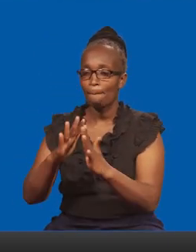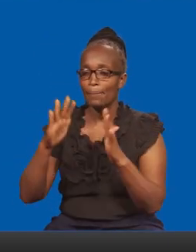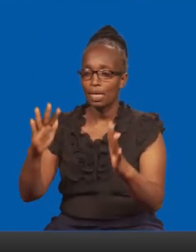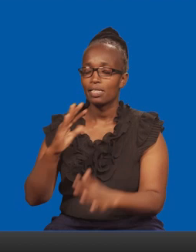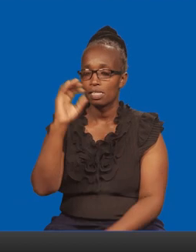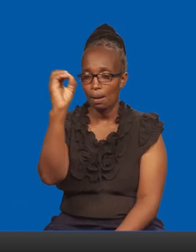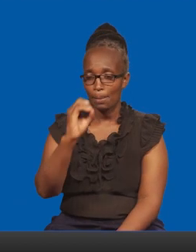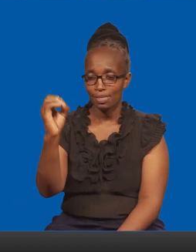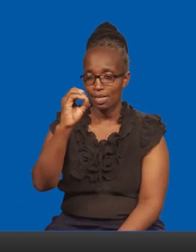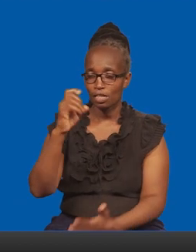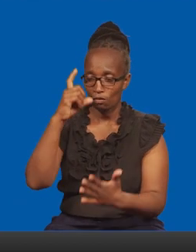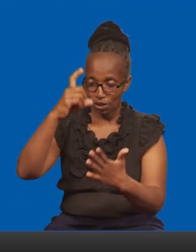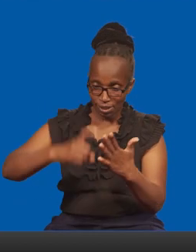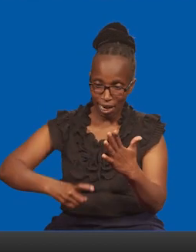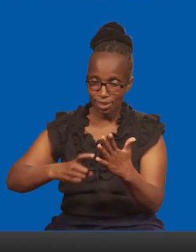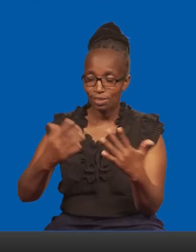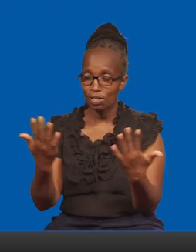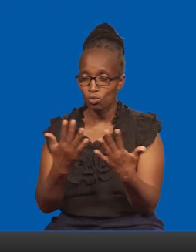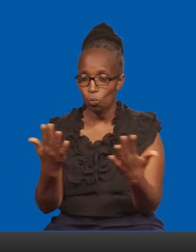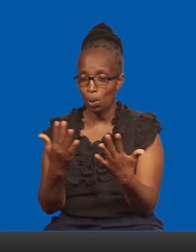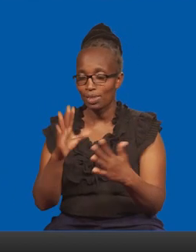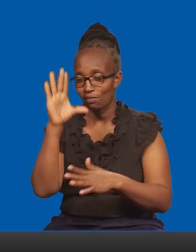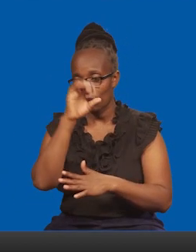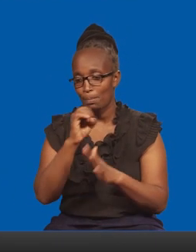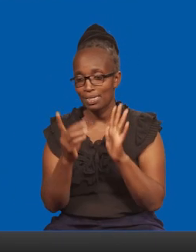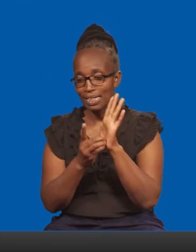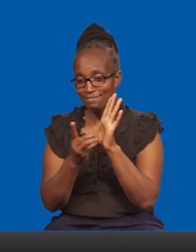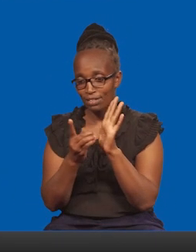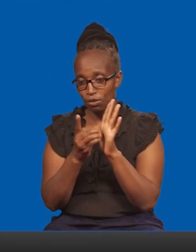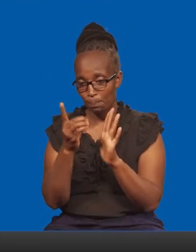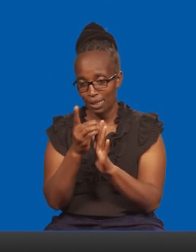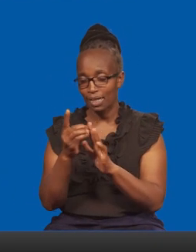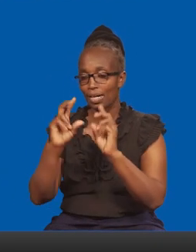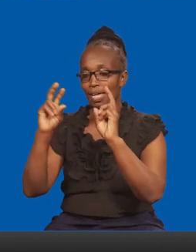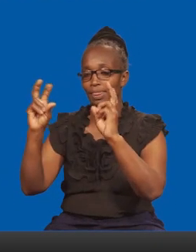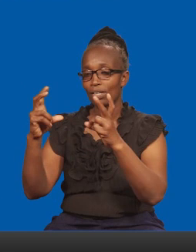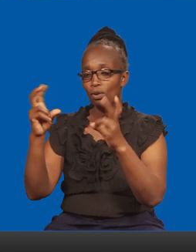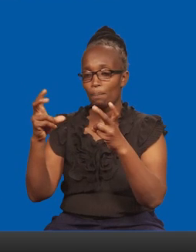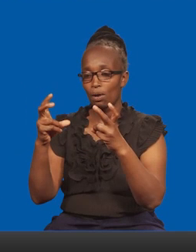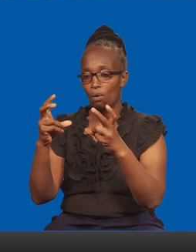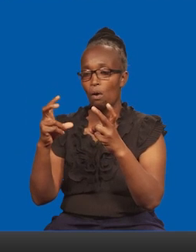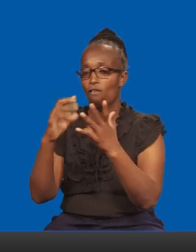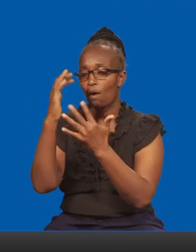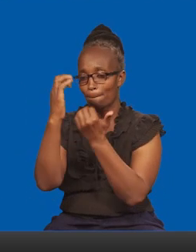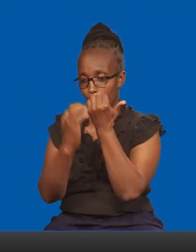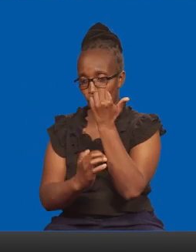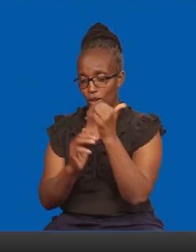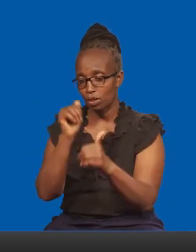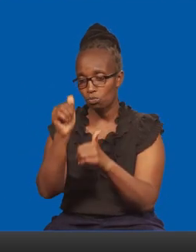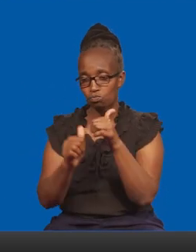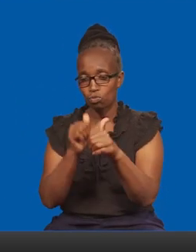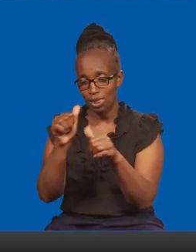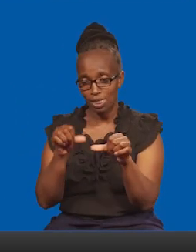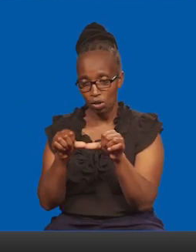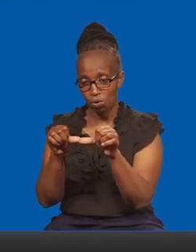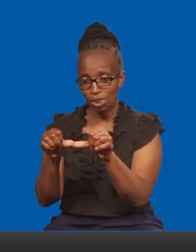yanachukua kiwango kikubwa cha ushuru wa mataifa ya Afrika, kiwango cha hadi kukosa maendeleo. Swala la umaskini